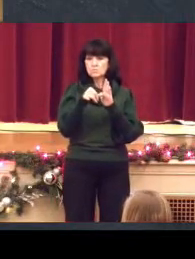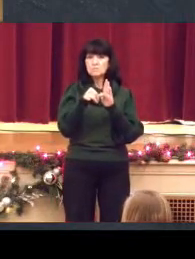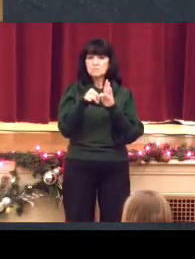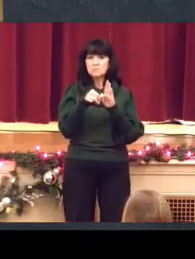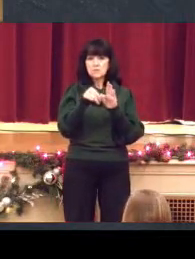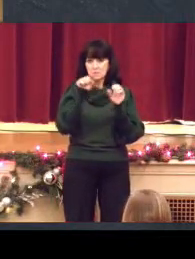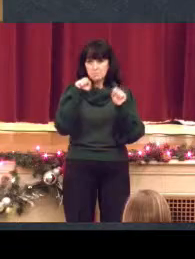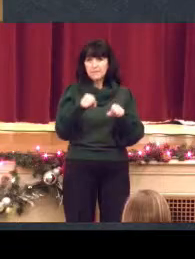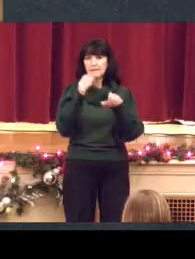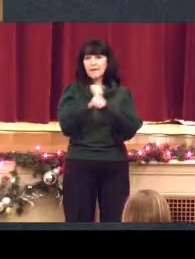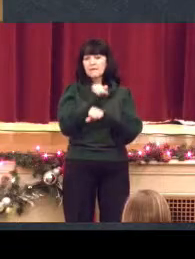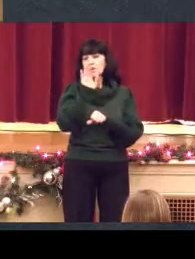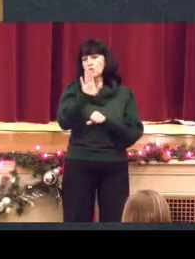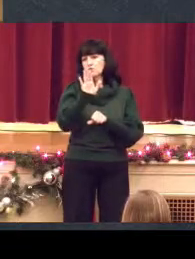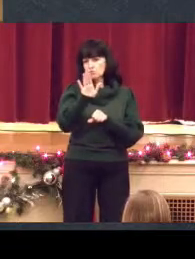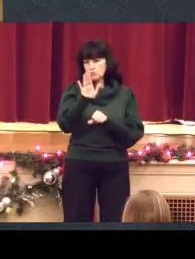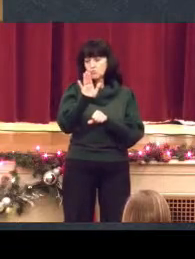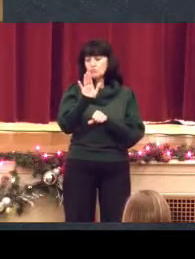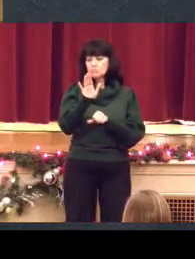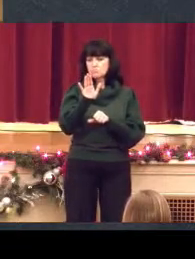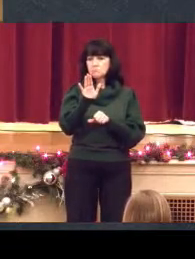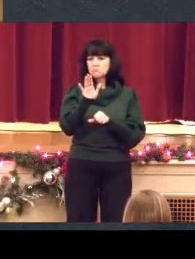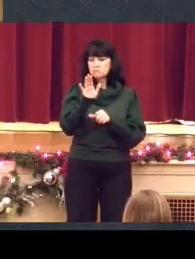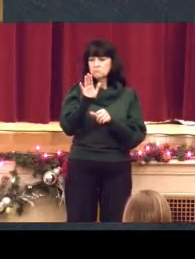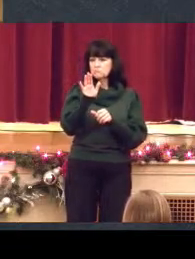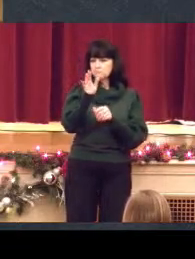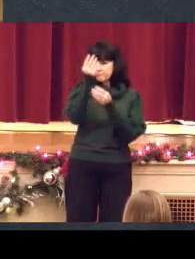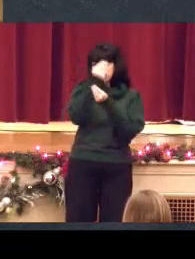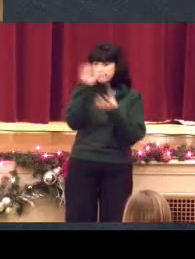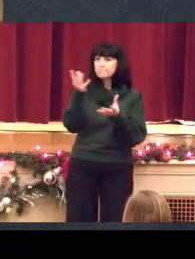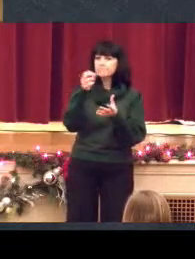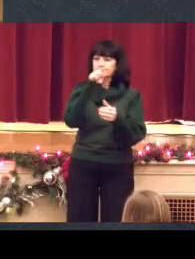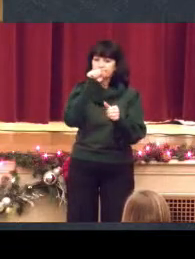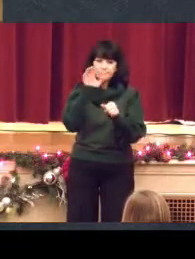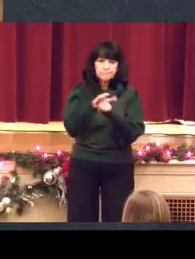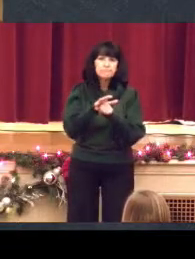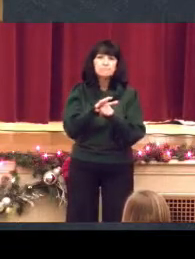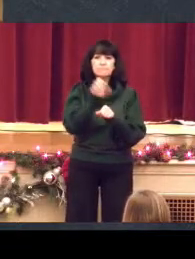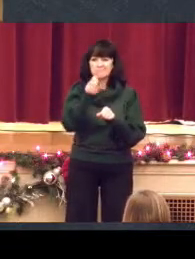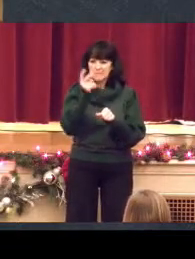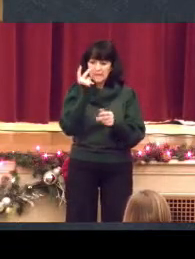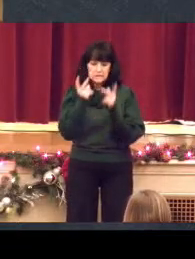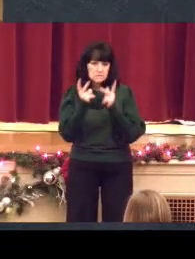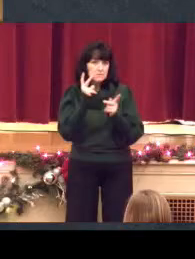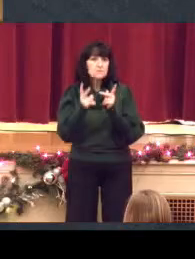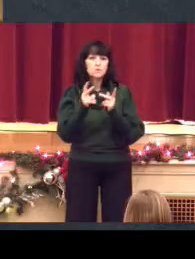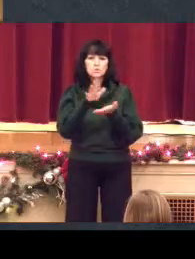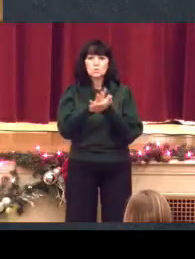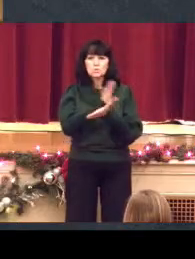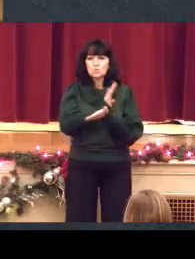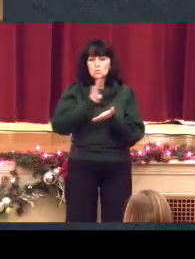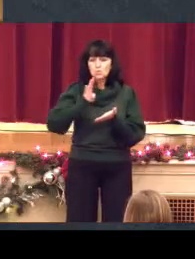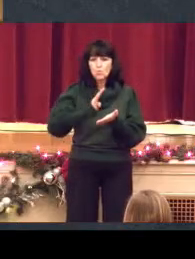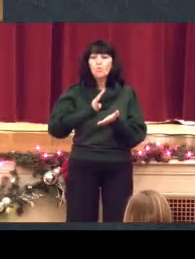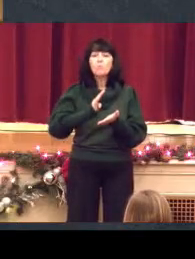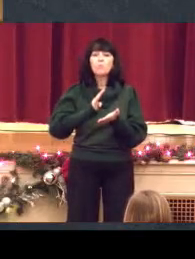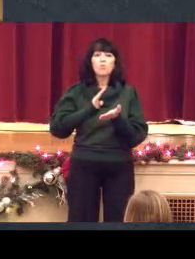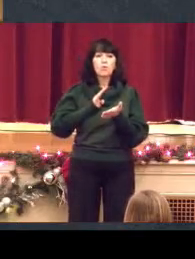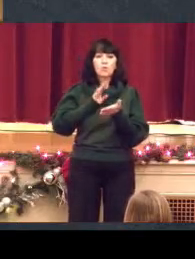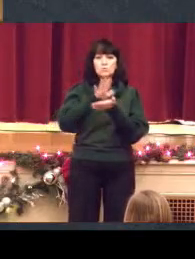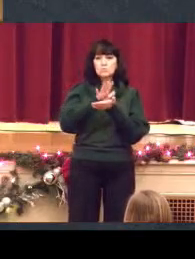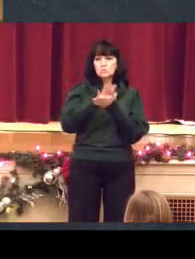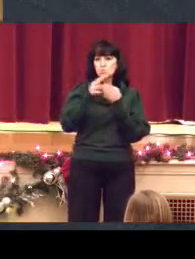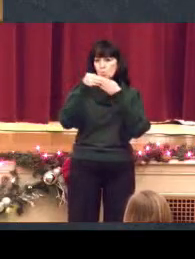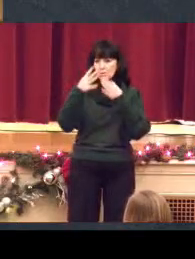I'll send you. We recorded the visit, and you can hear from educators, from school leaders, from school board members in some of these other areas. I think that's probably